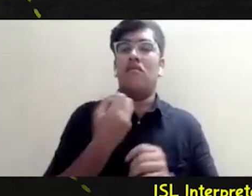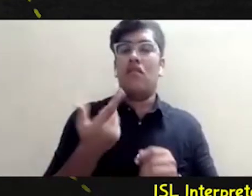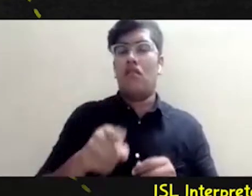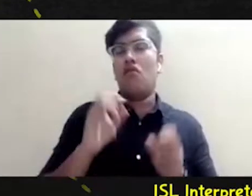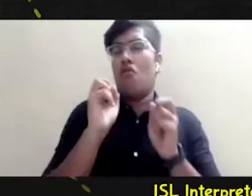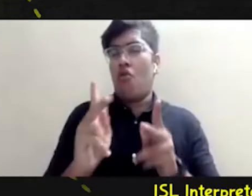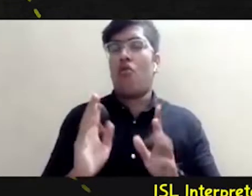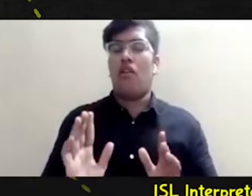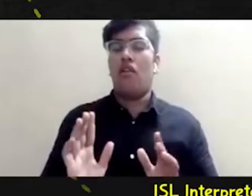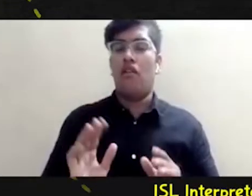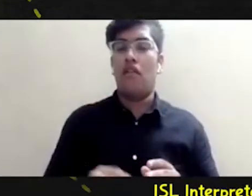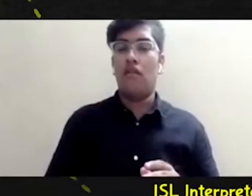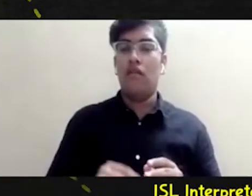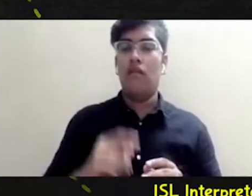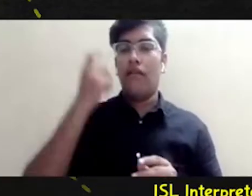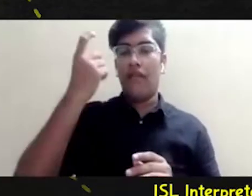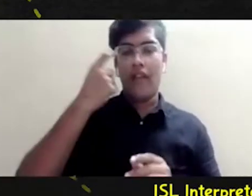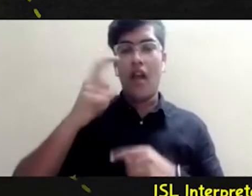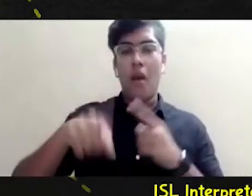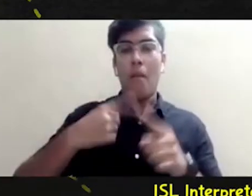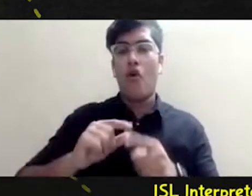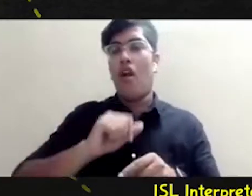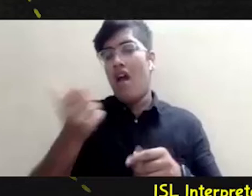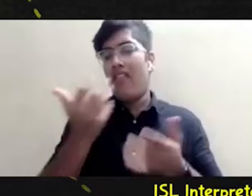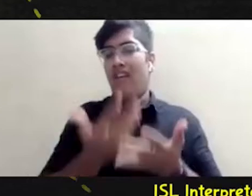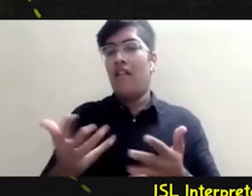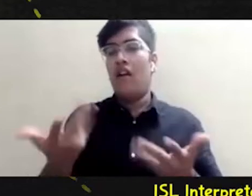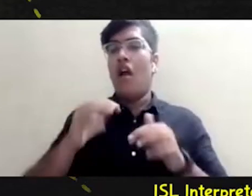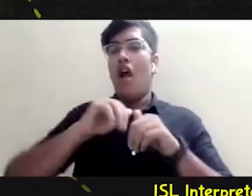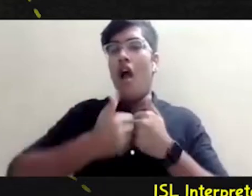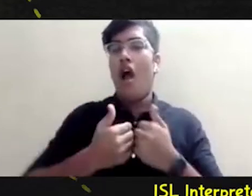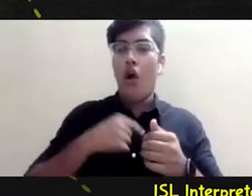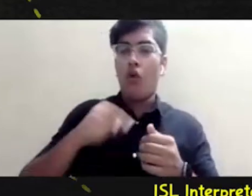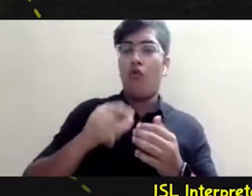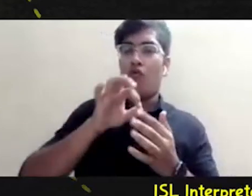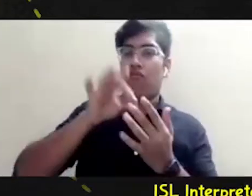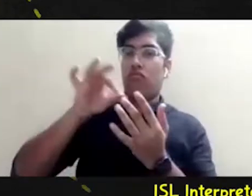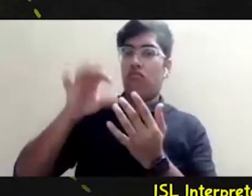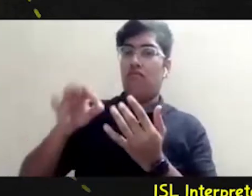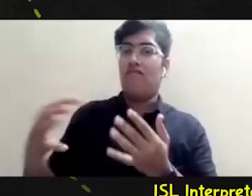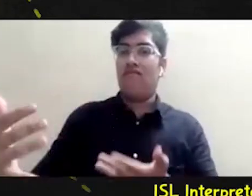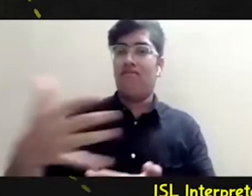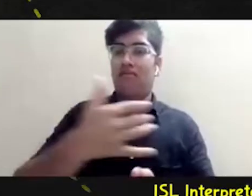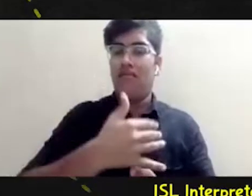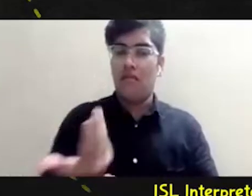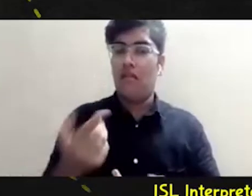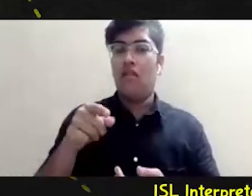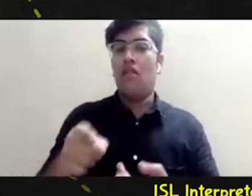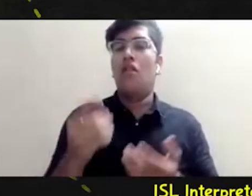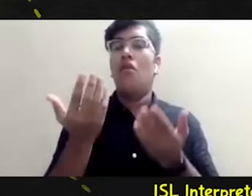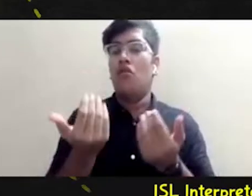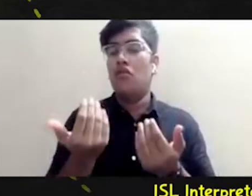So thinking about other means of capturing some of these insights, whether it can be a form